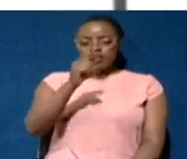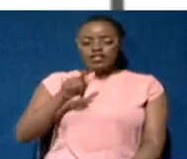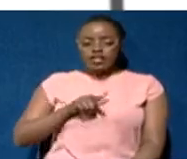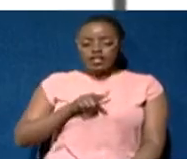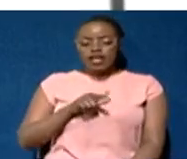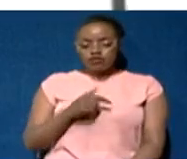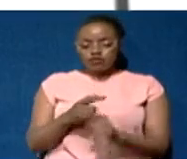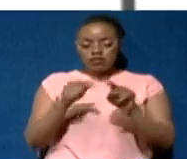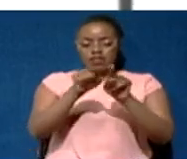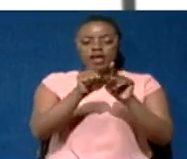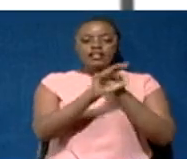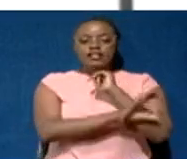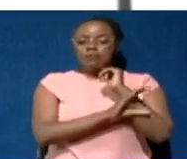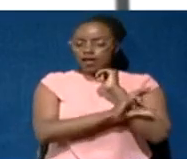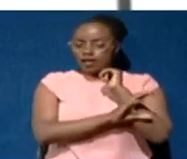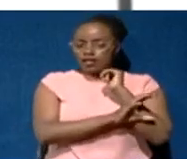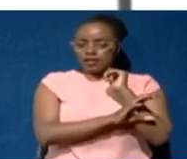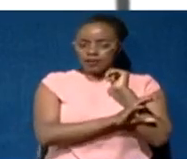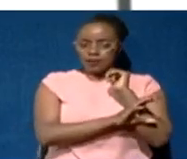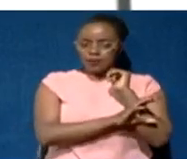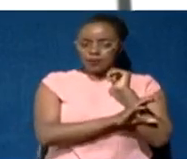Lady of the Republic of Sierra Leone,